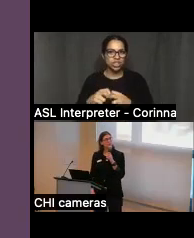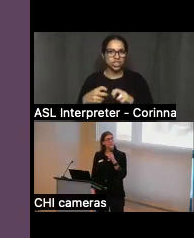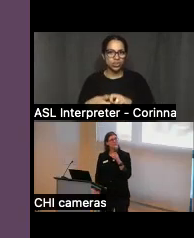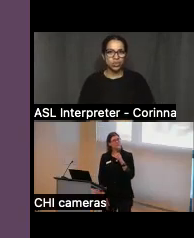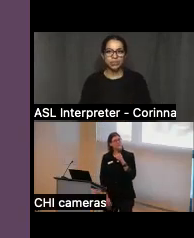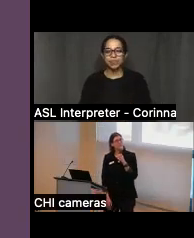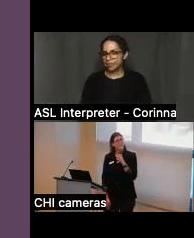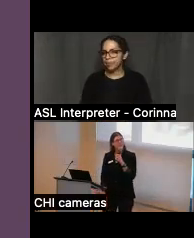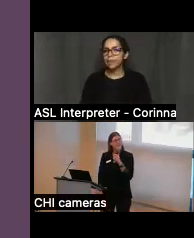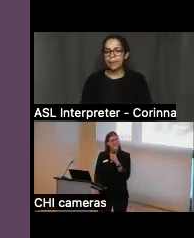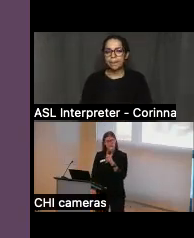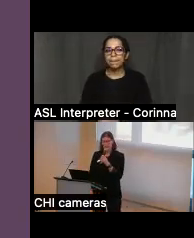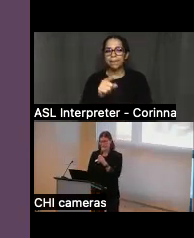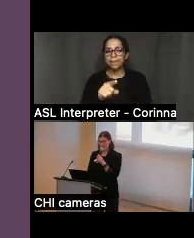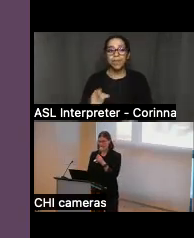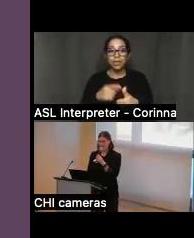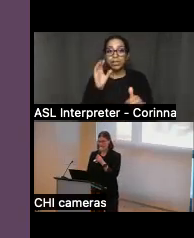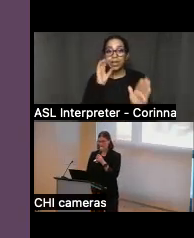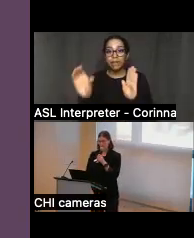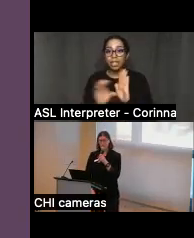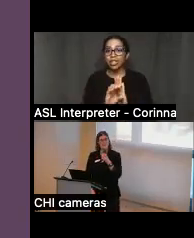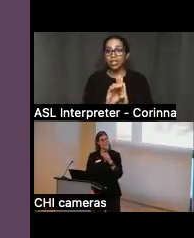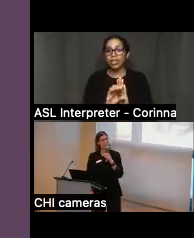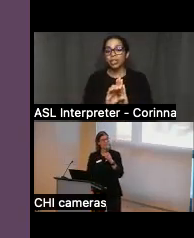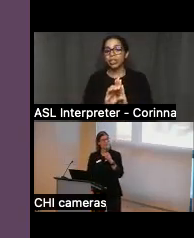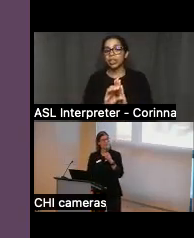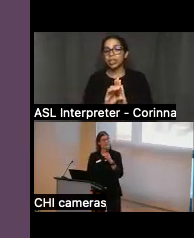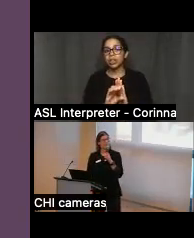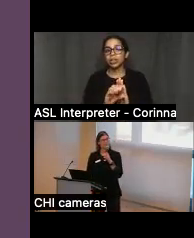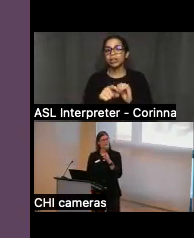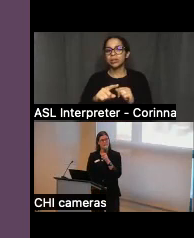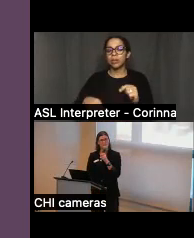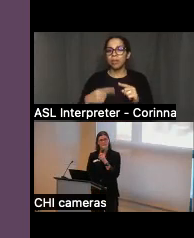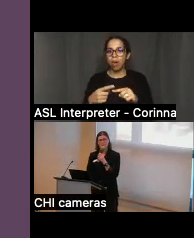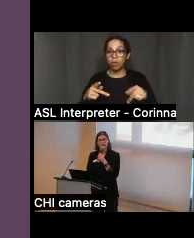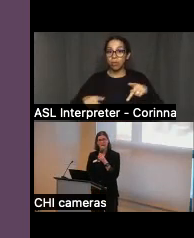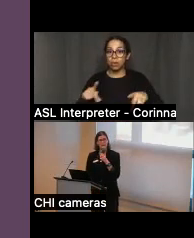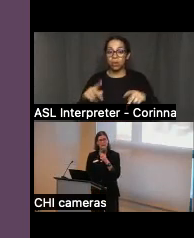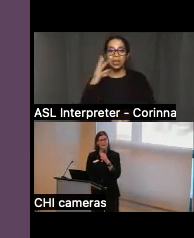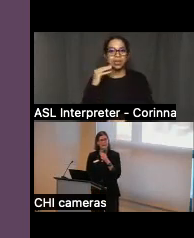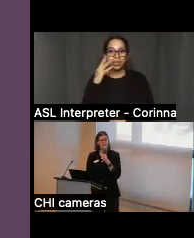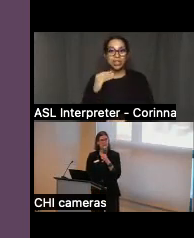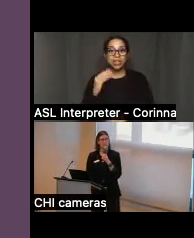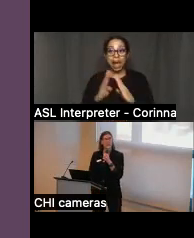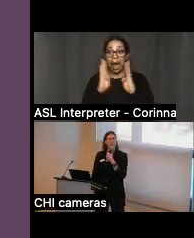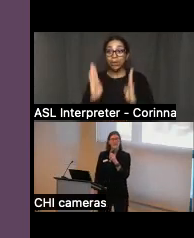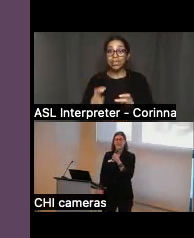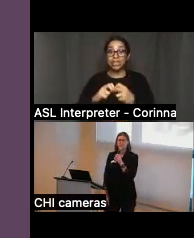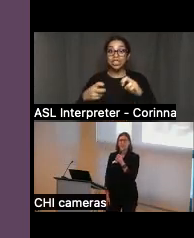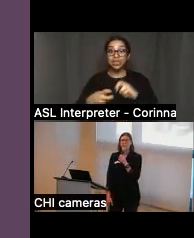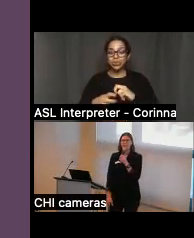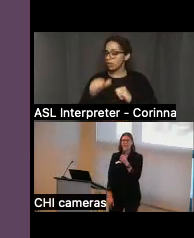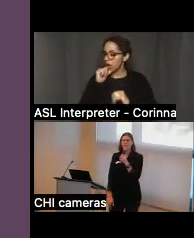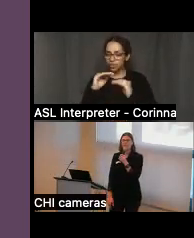So this first figure looks at those who said they experienced unstable housing issues. And